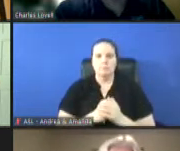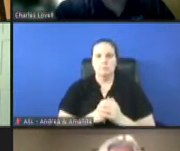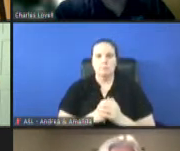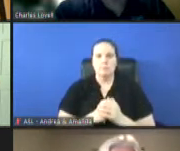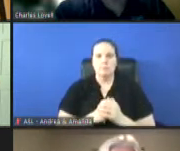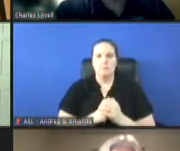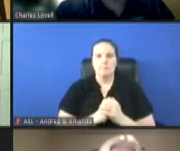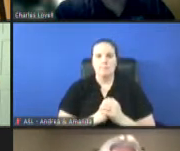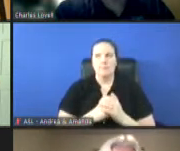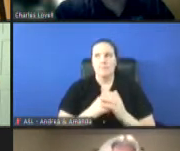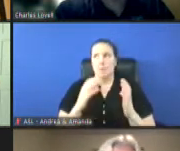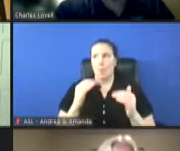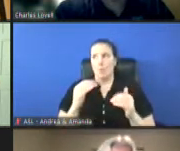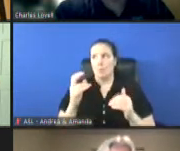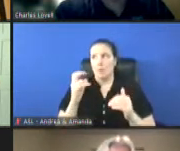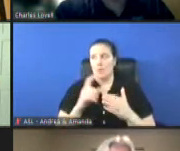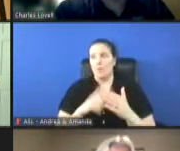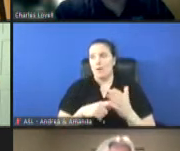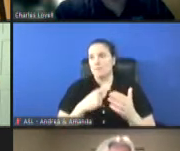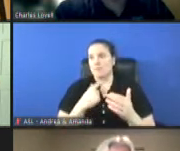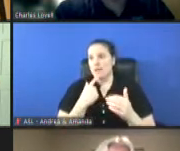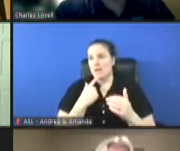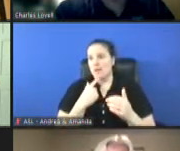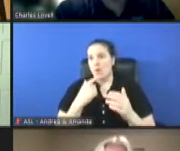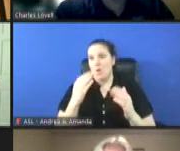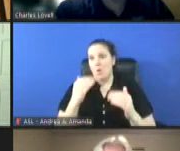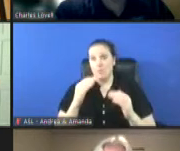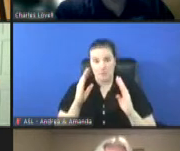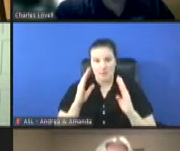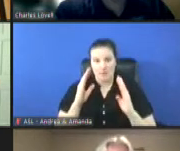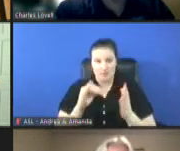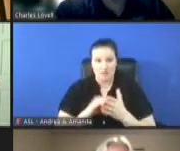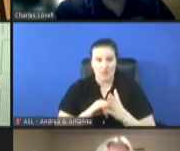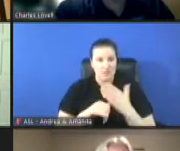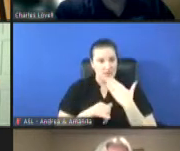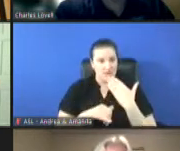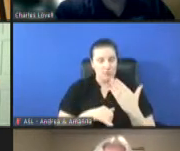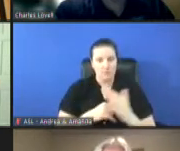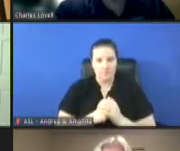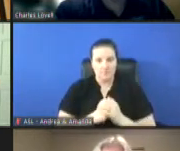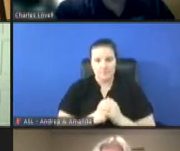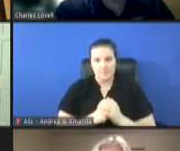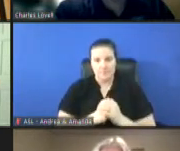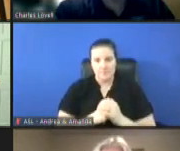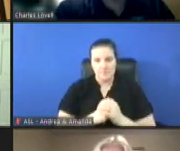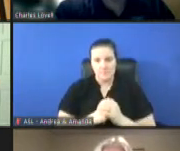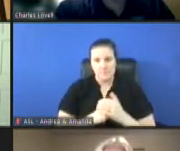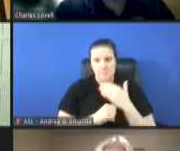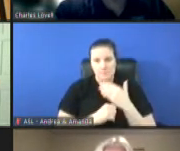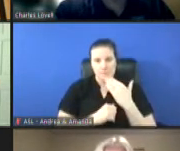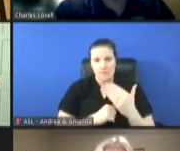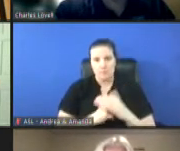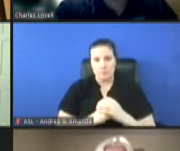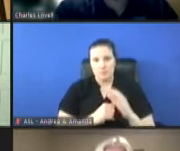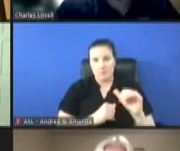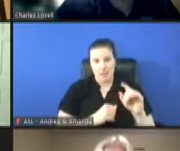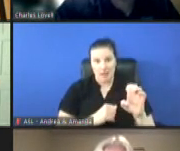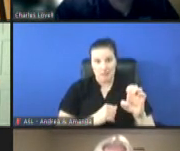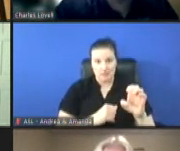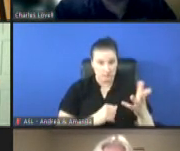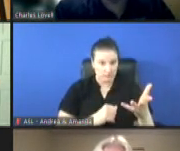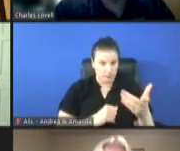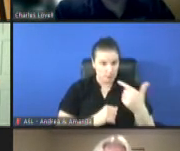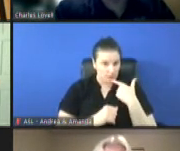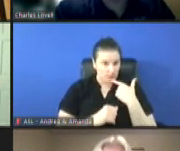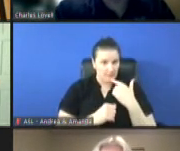hope you hear what I'm saying, and I hope you pay attention. Thank you very much. Thank you. So Celeste, what would